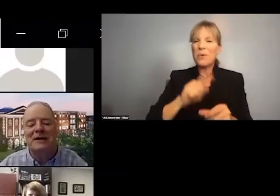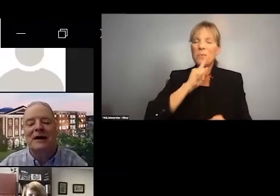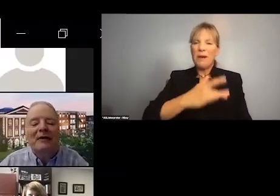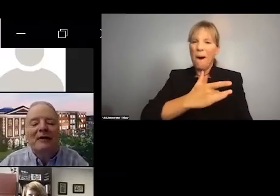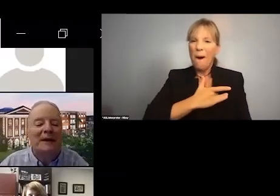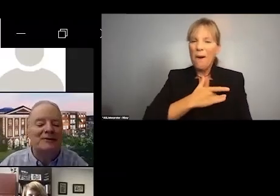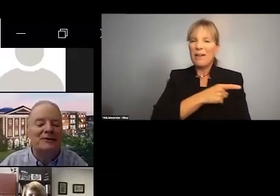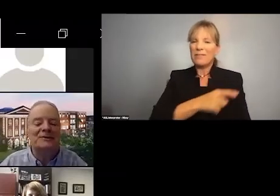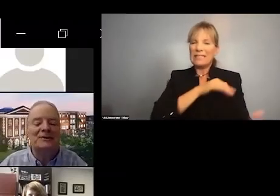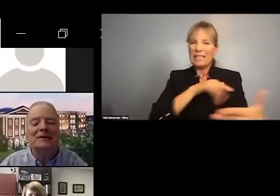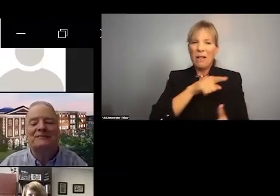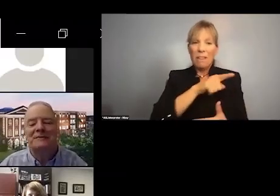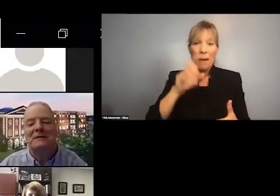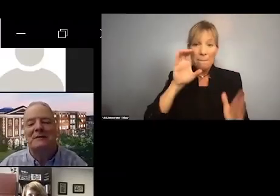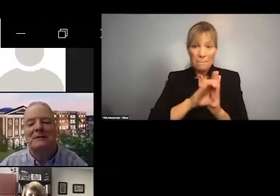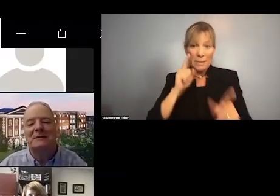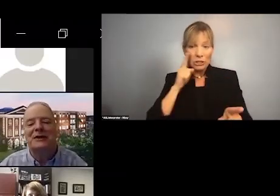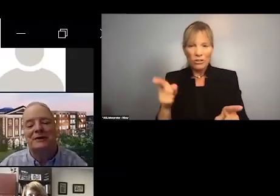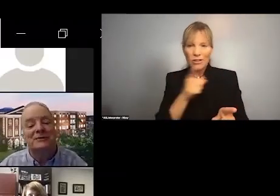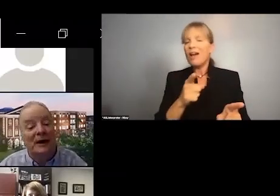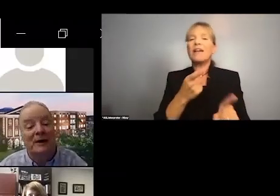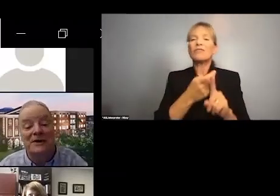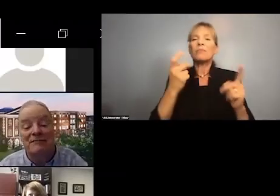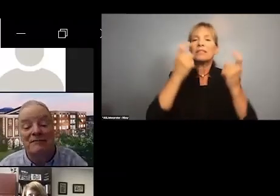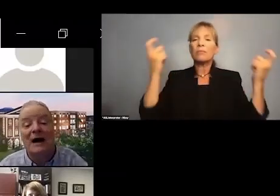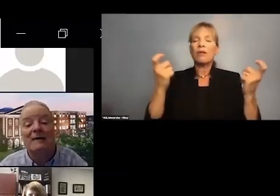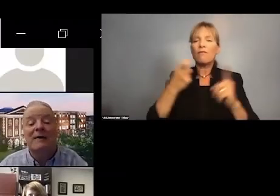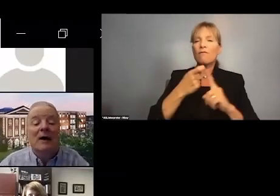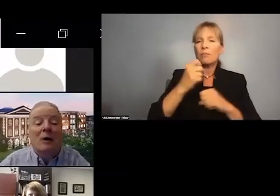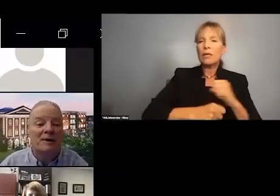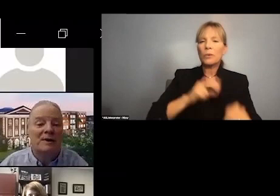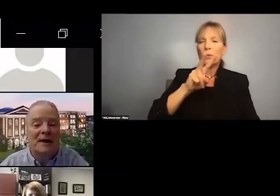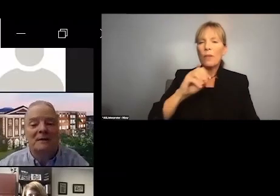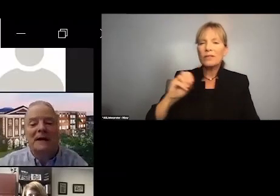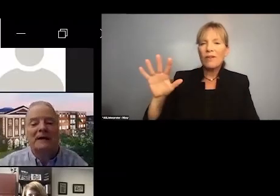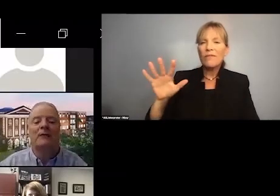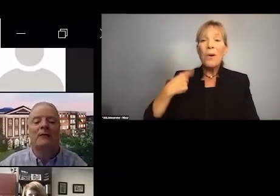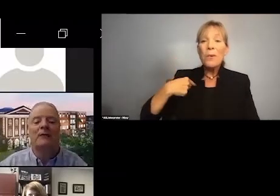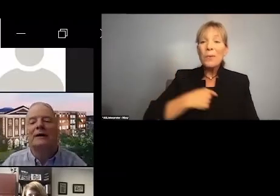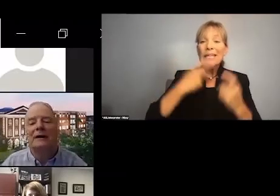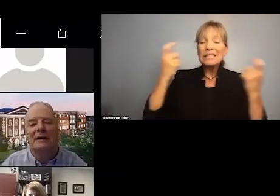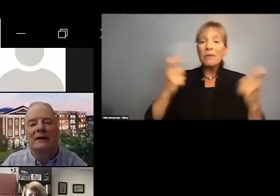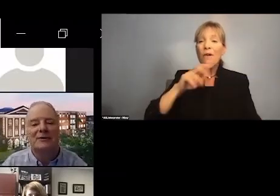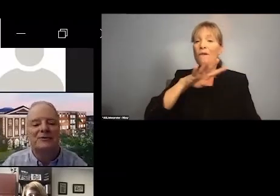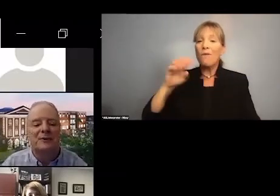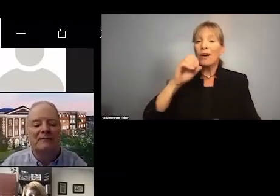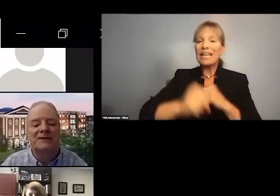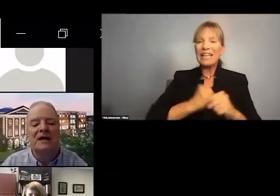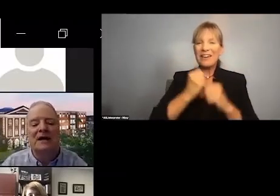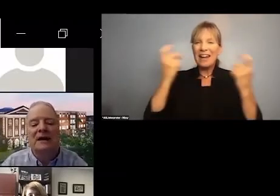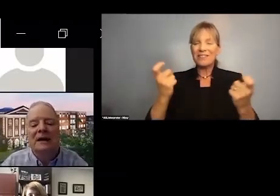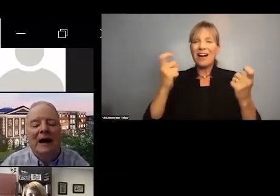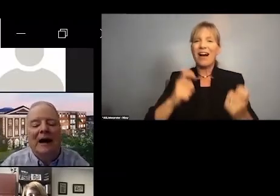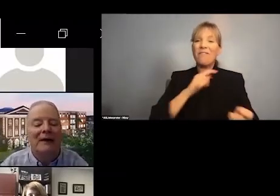this study. The picture you see is from a celebration in 2005, where we celebrated the 40-year anniversary of